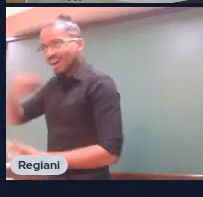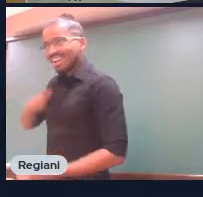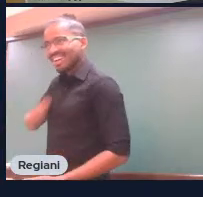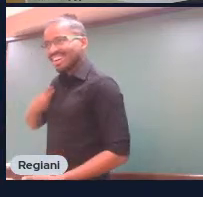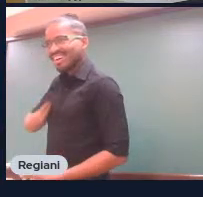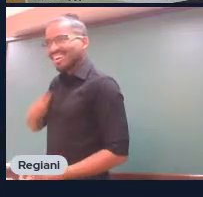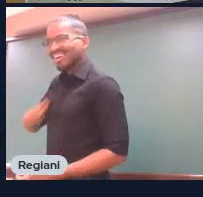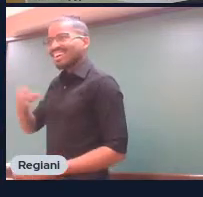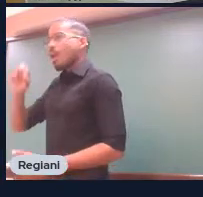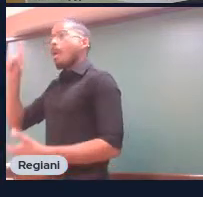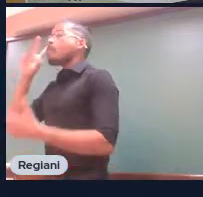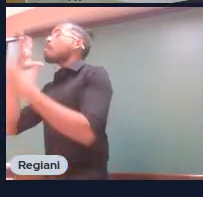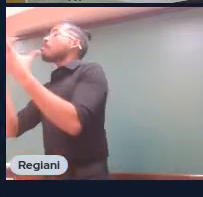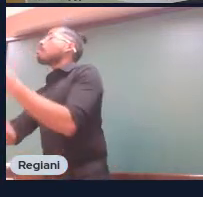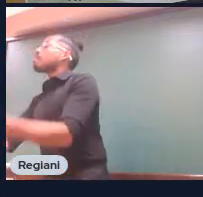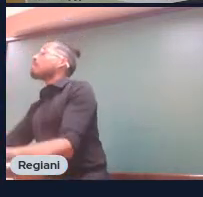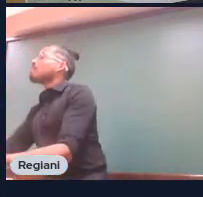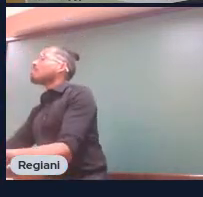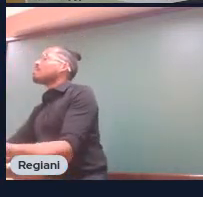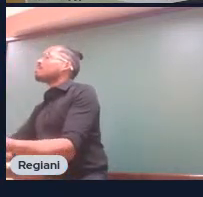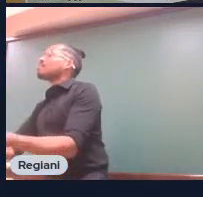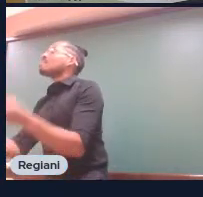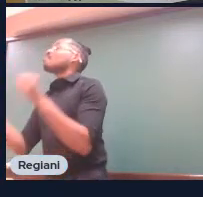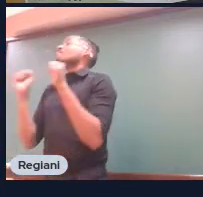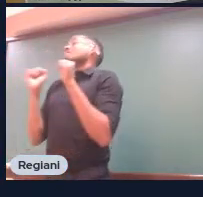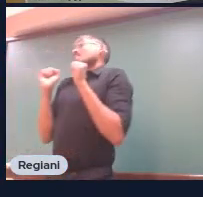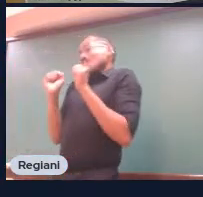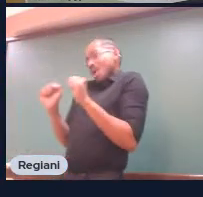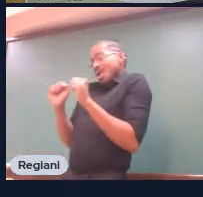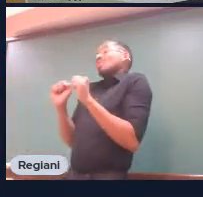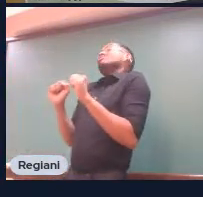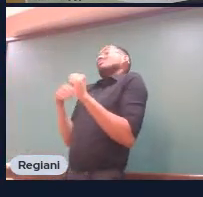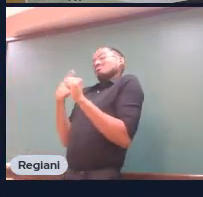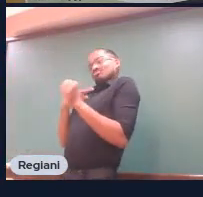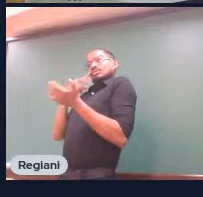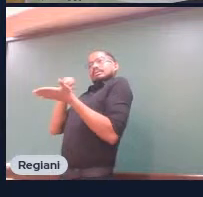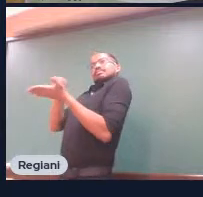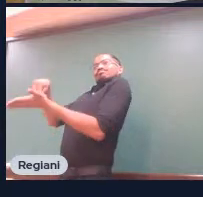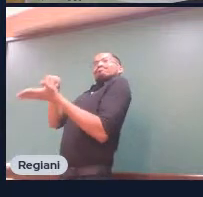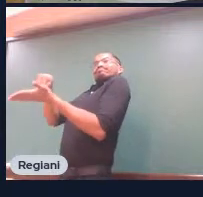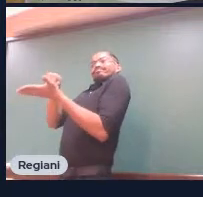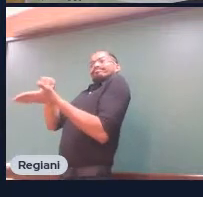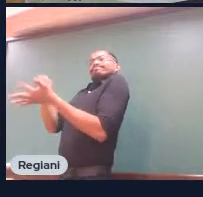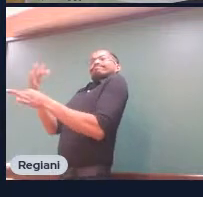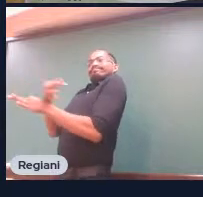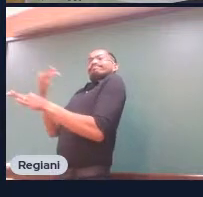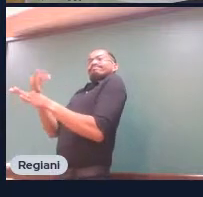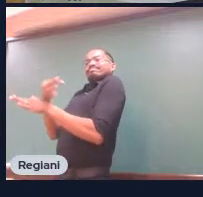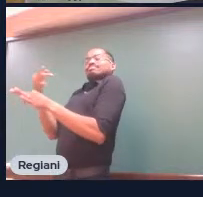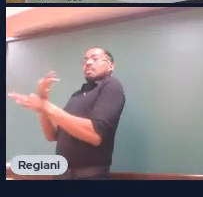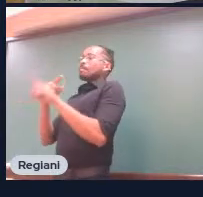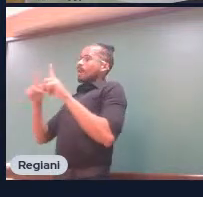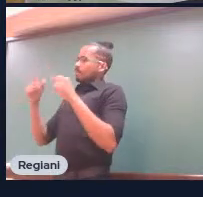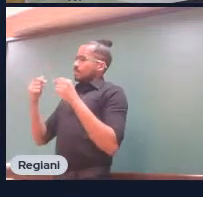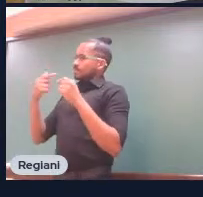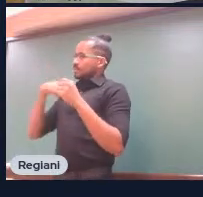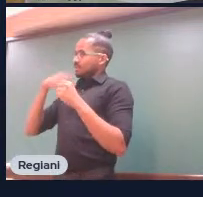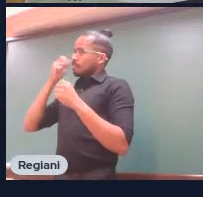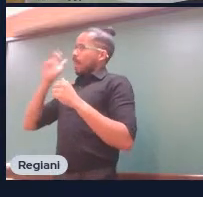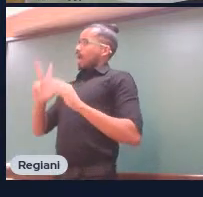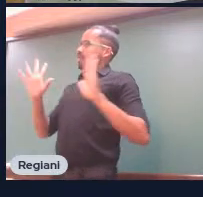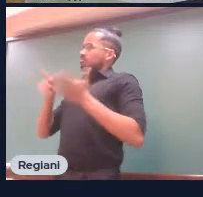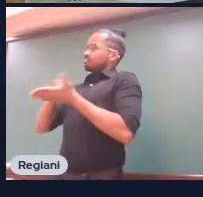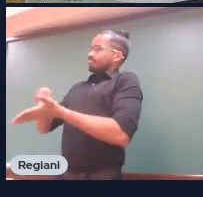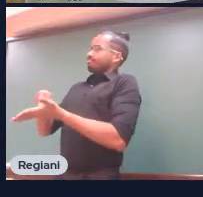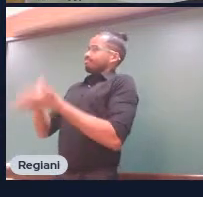chance, just a chance for our field to survive, but we will have to do it the right way. Now, if that is indeed the case, it also